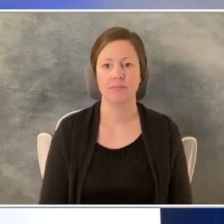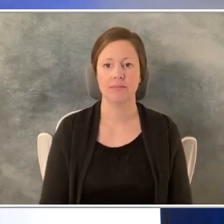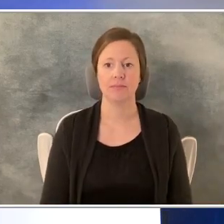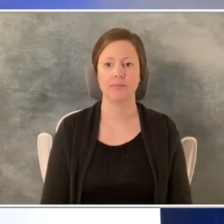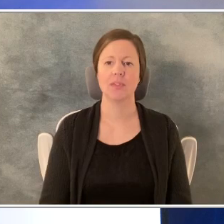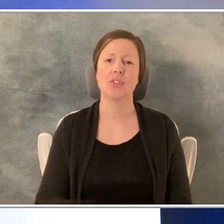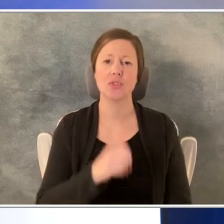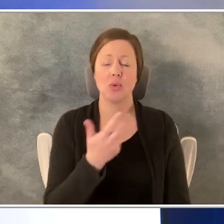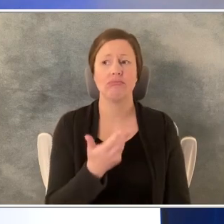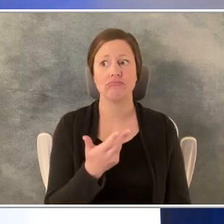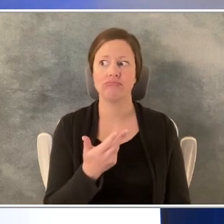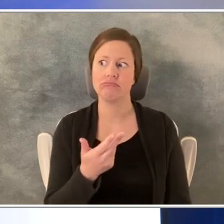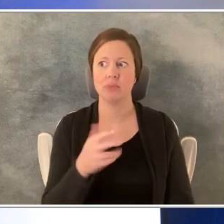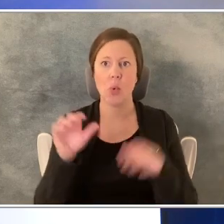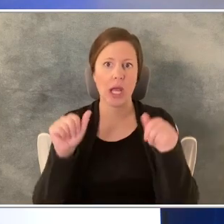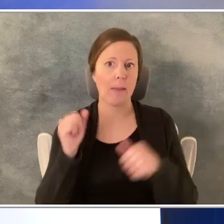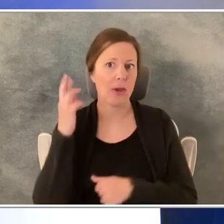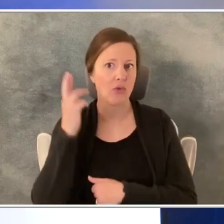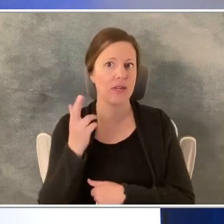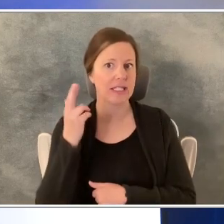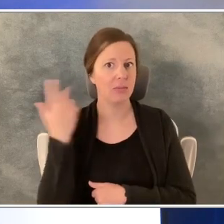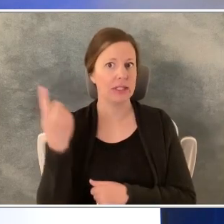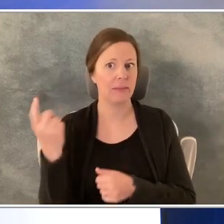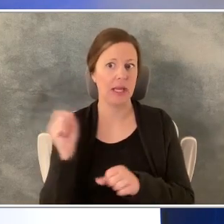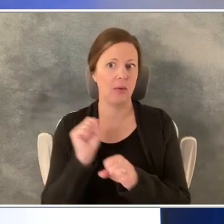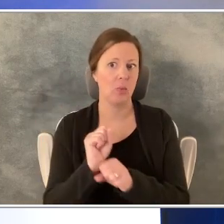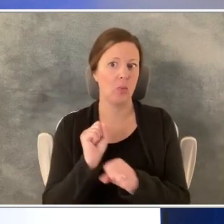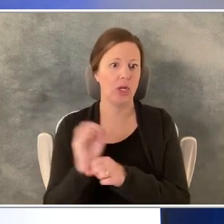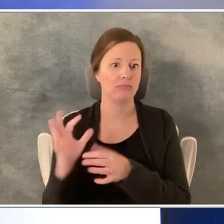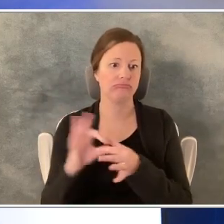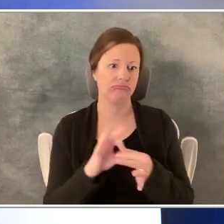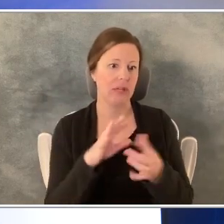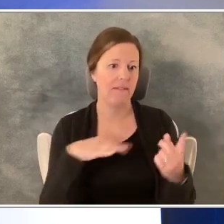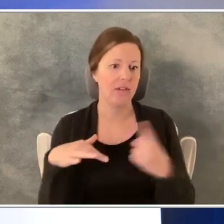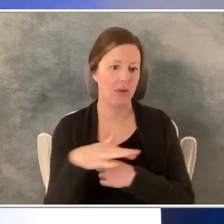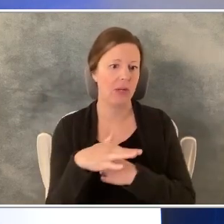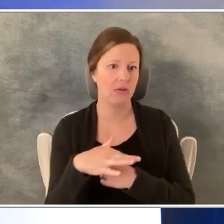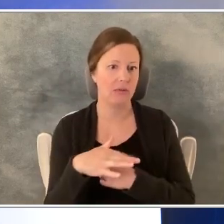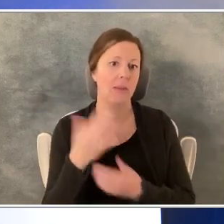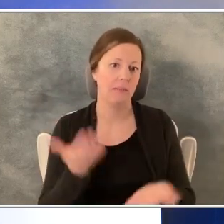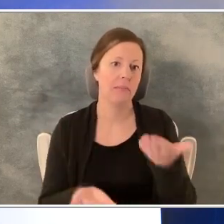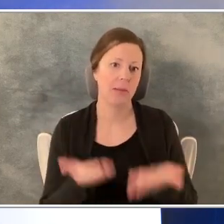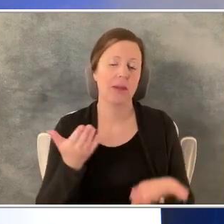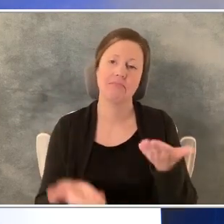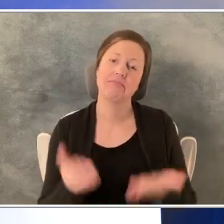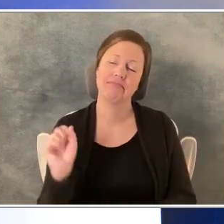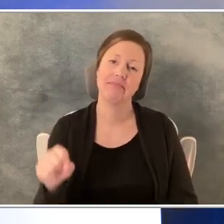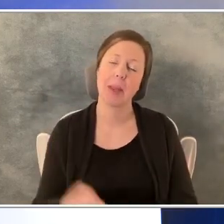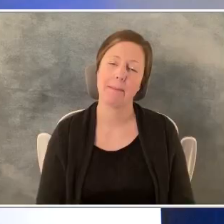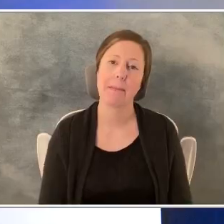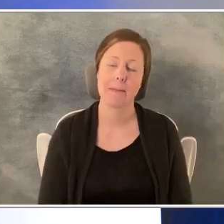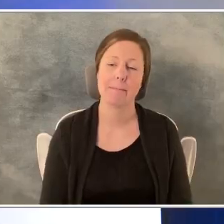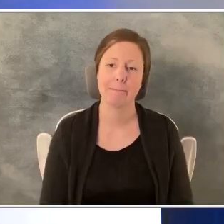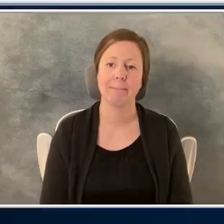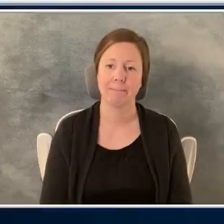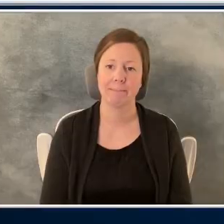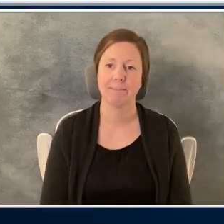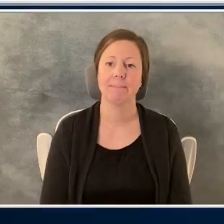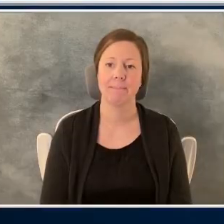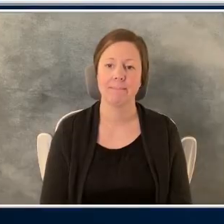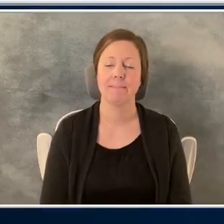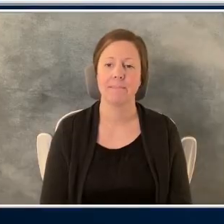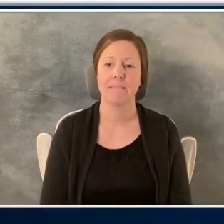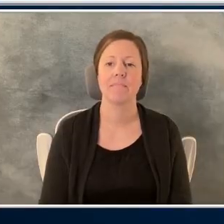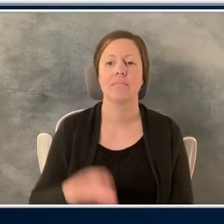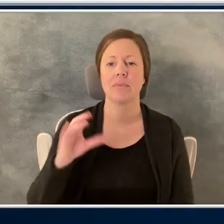make that this is something environmental, Correct. Possibly. Potentially. Yeah. Hasn't proved that yet. But Chris, the laws are